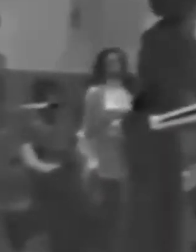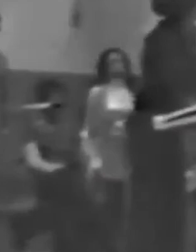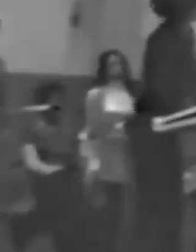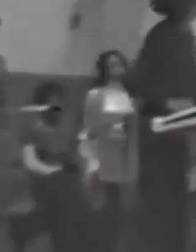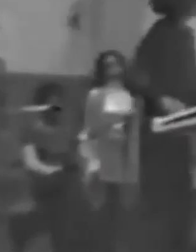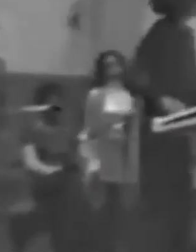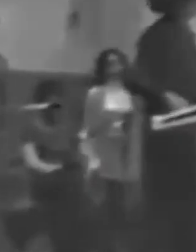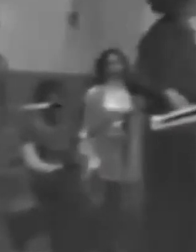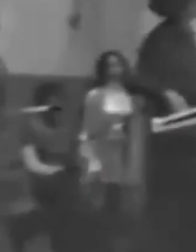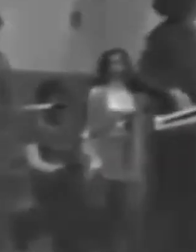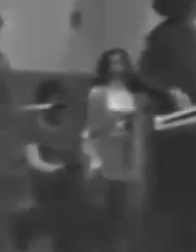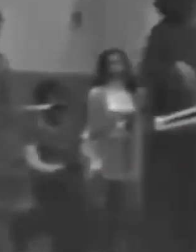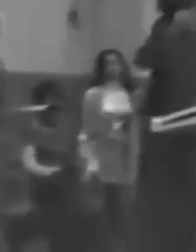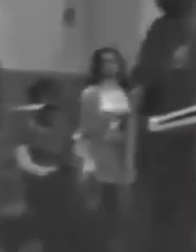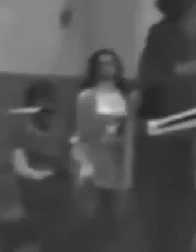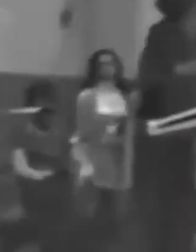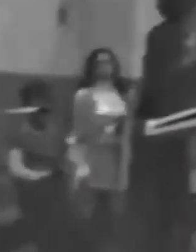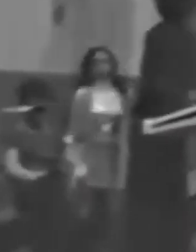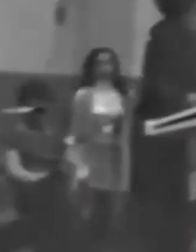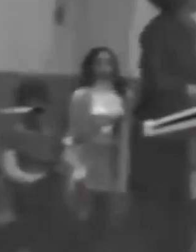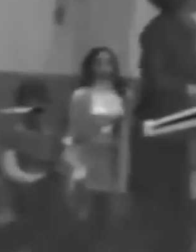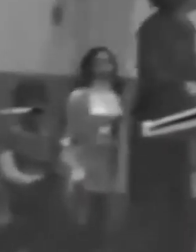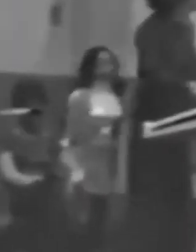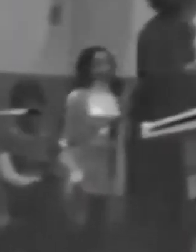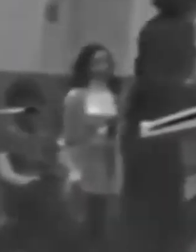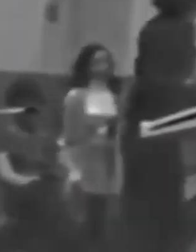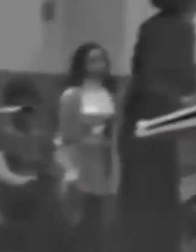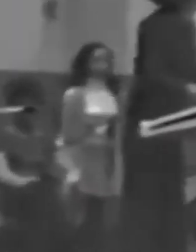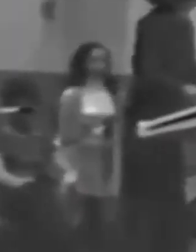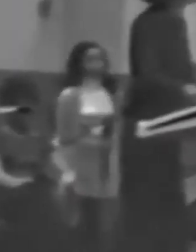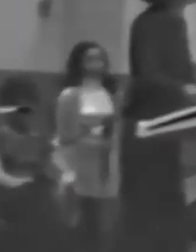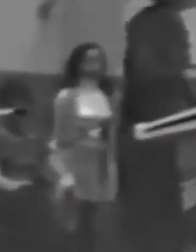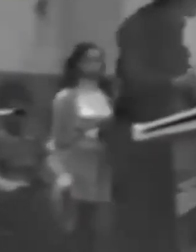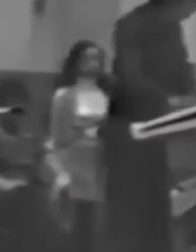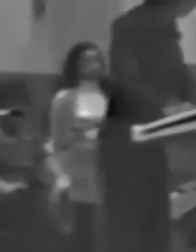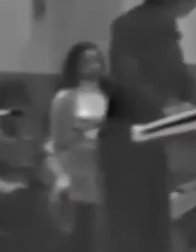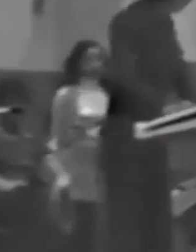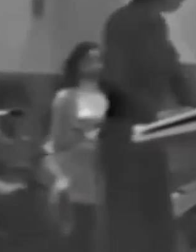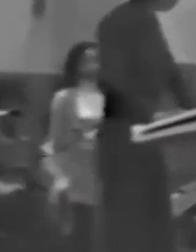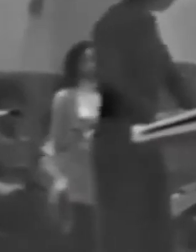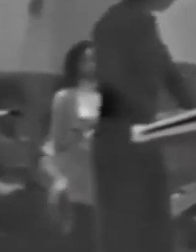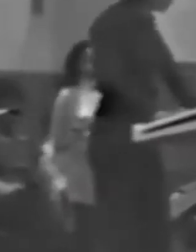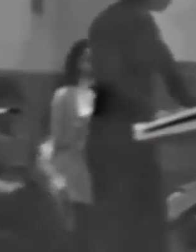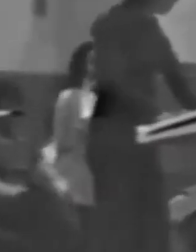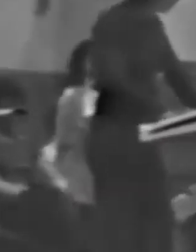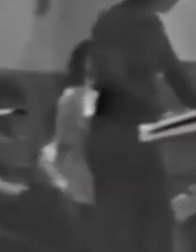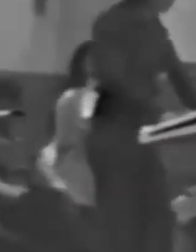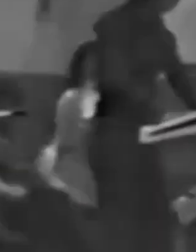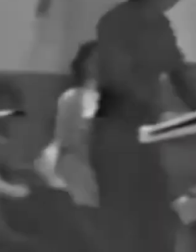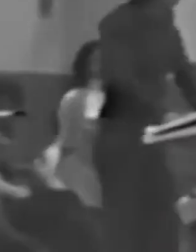for their setbacks abroad, and particularly black people and Puerto Ricans and Chicanos.